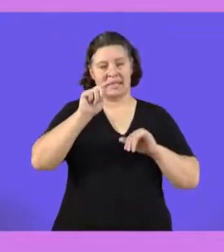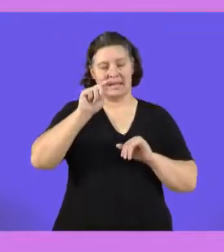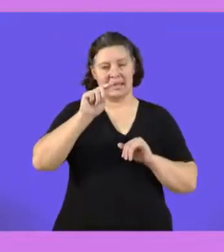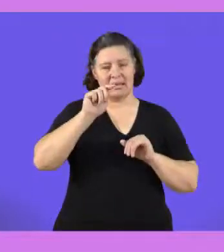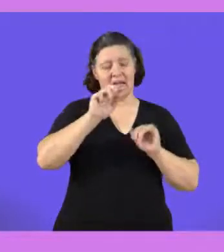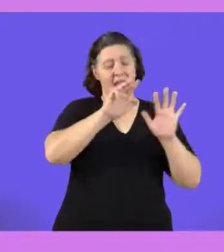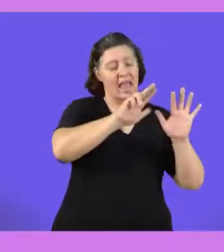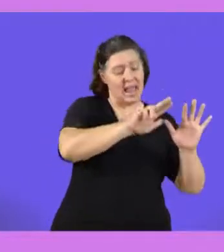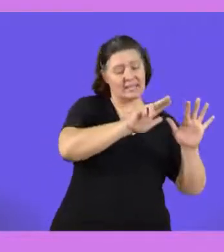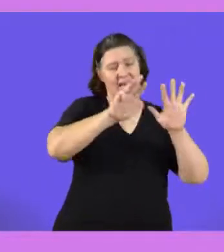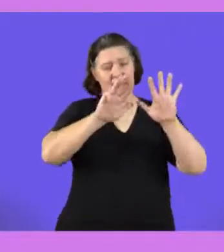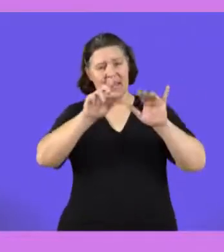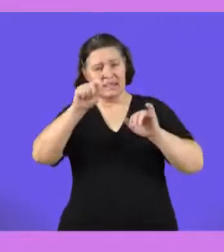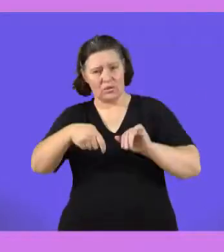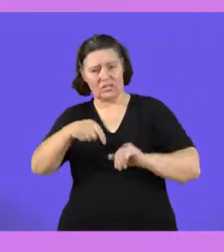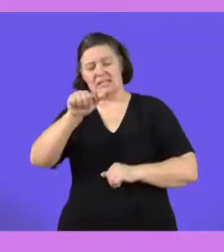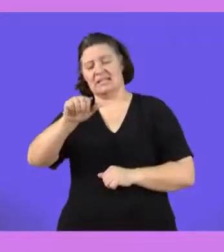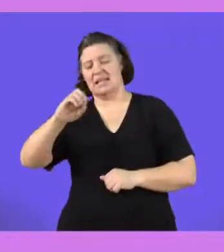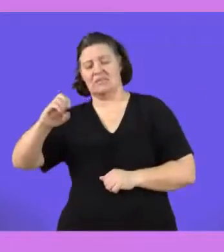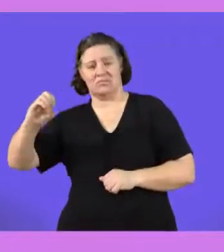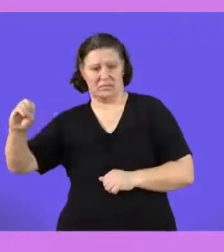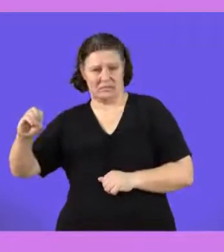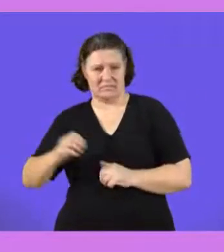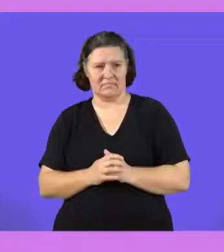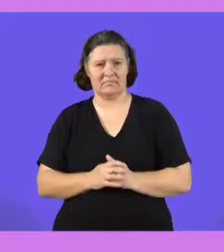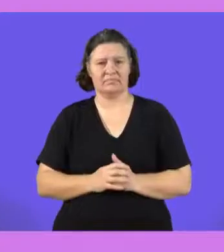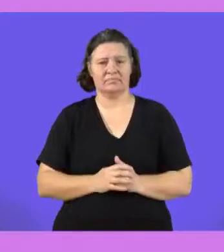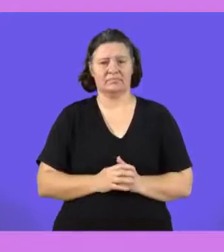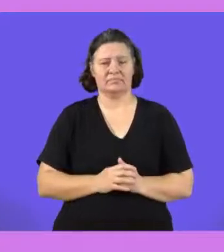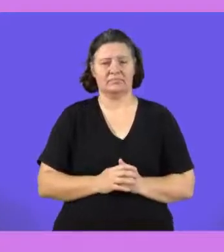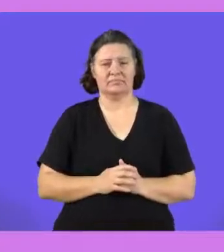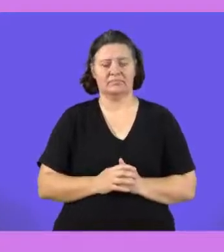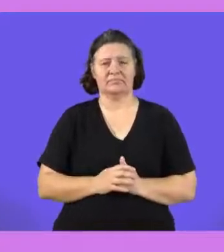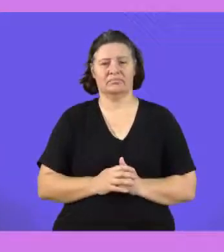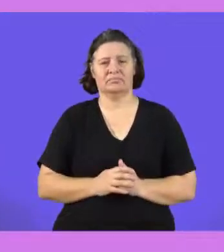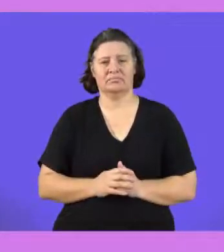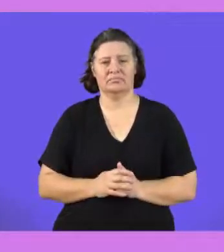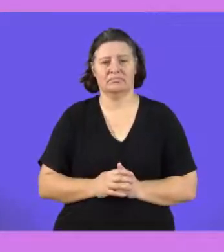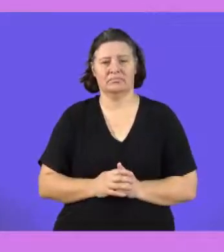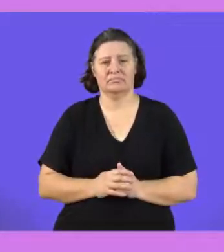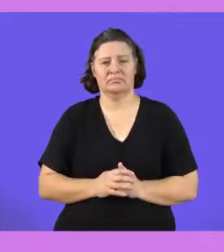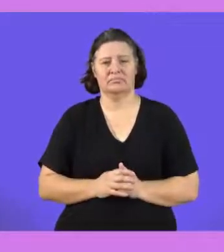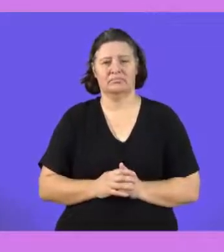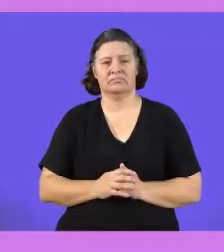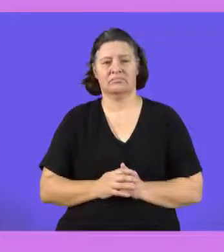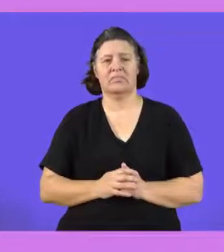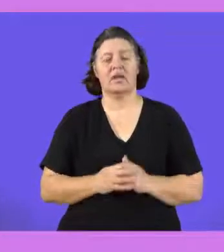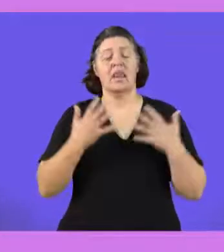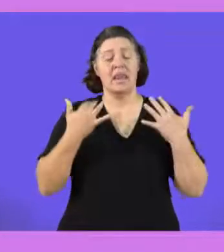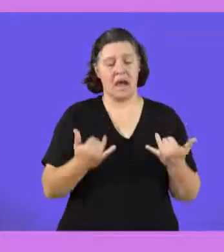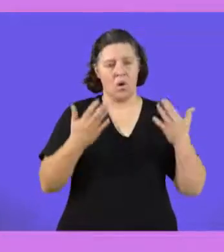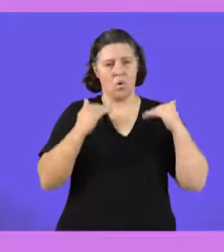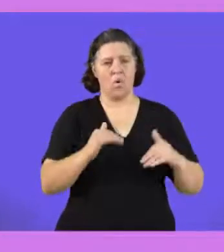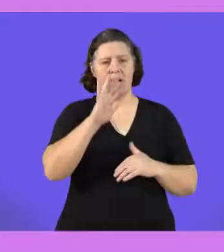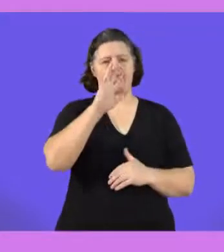89,600. Or you could have moved your decimal 3 spaces to the right as well. Okay, grade 12, so let us quickly look at the second example. Here